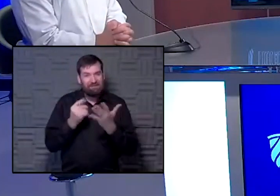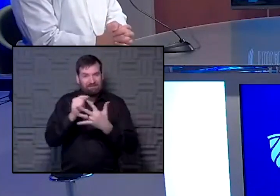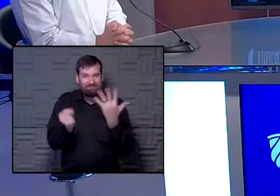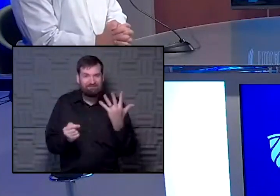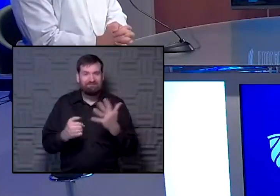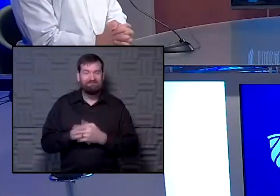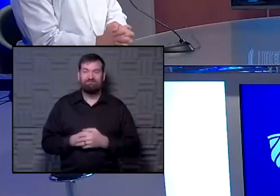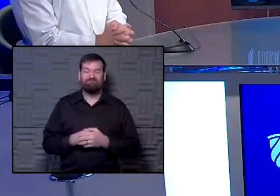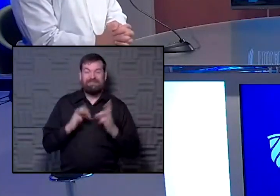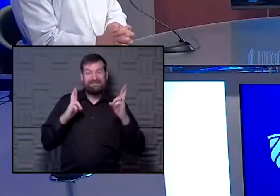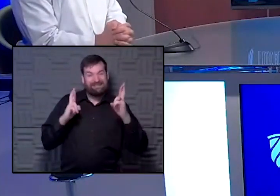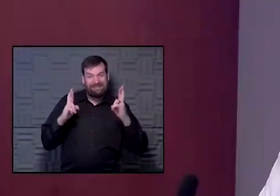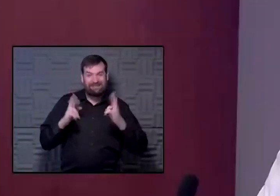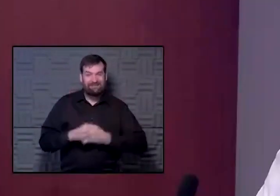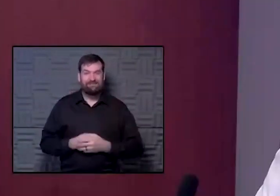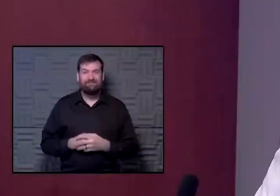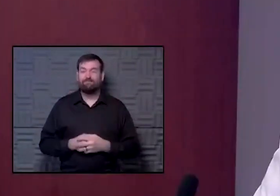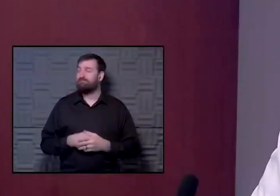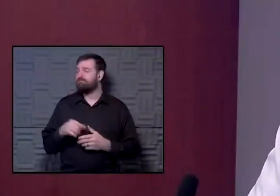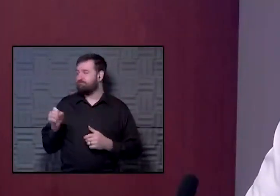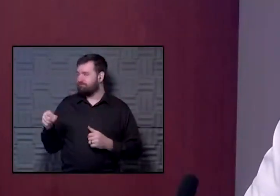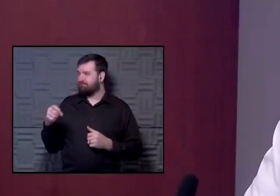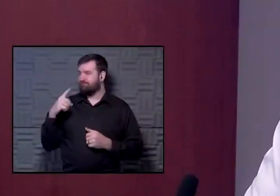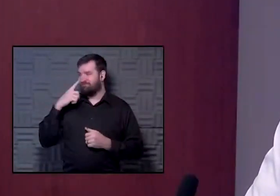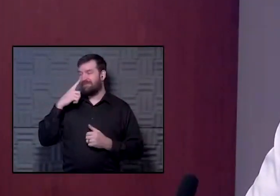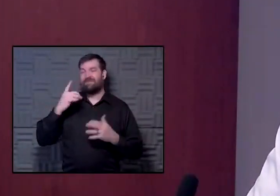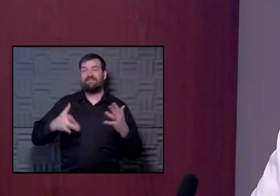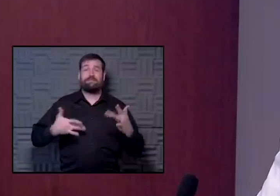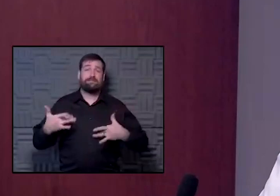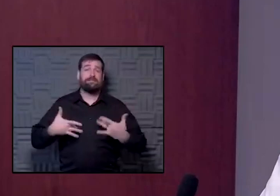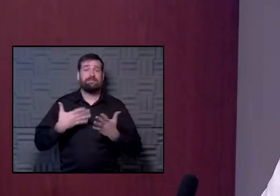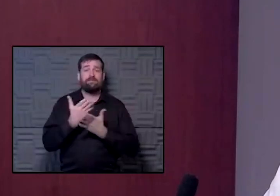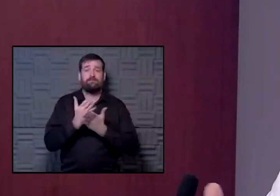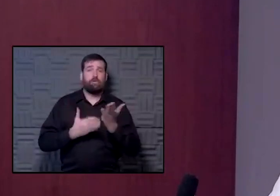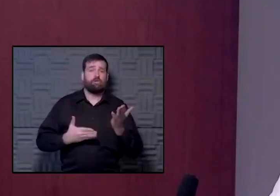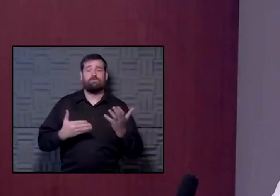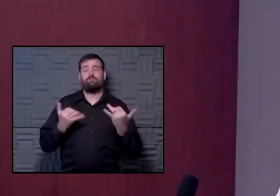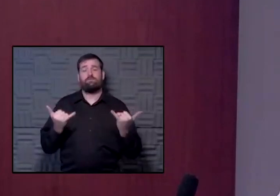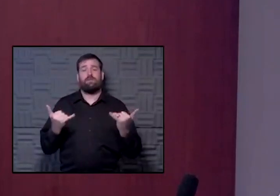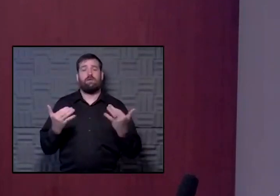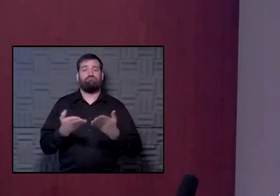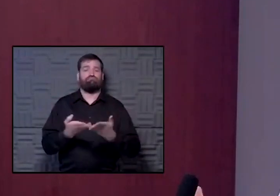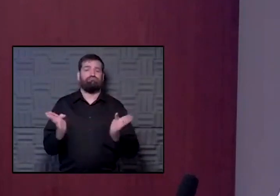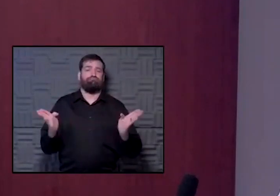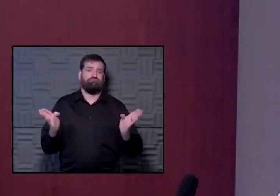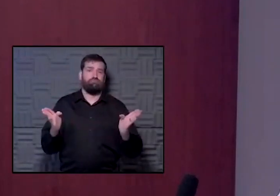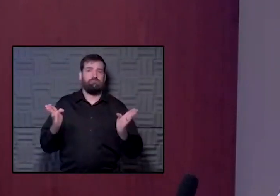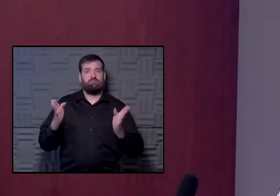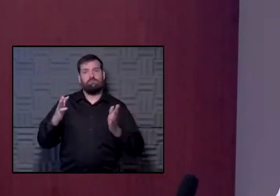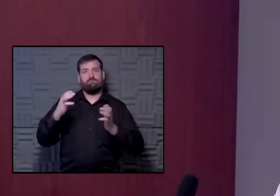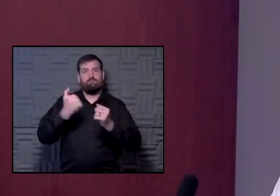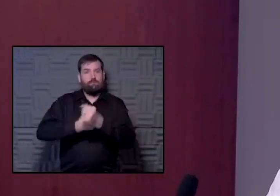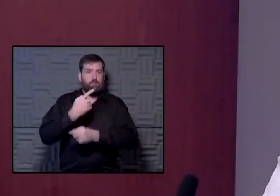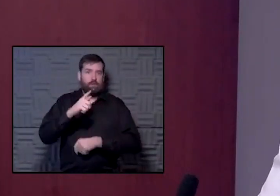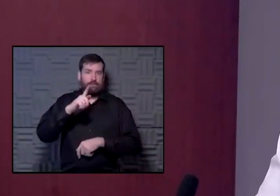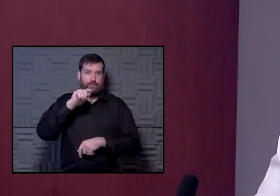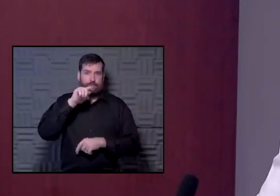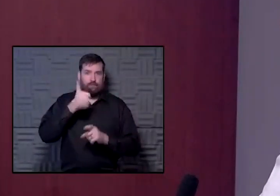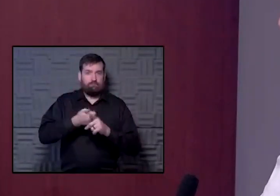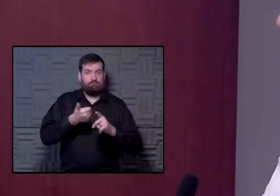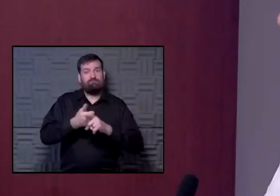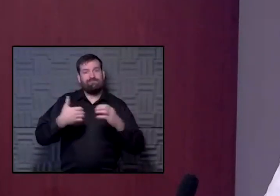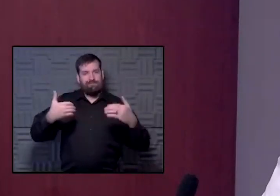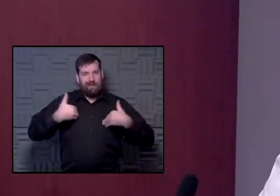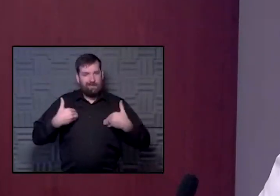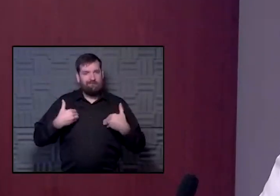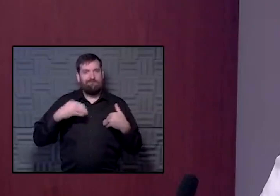hope somebody got my fingers crossed. Yeah, no, I think the exciting part about this is we're now opening up to everybody that is COVID